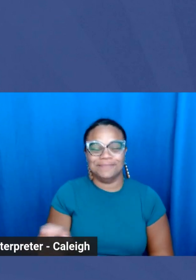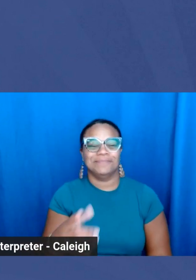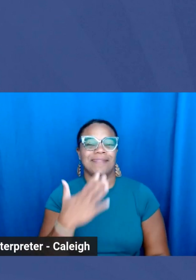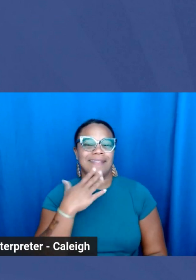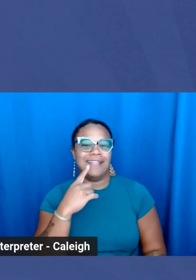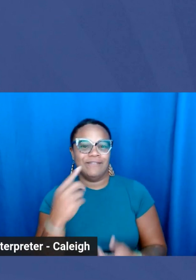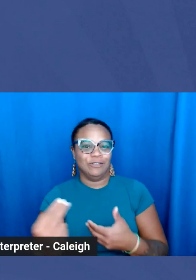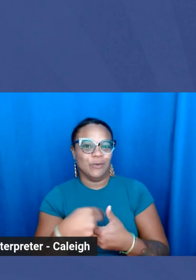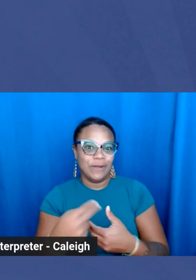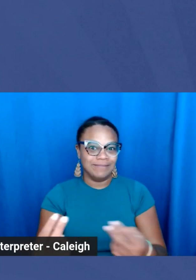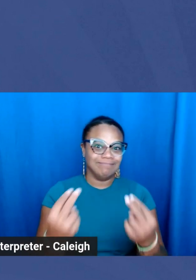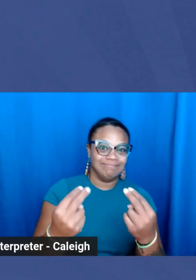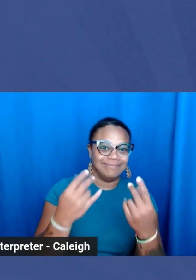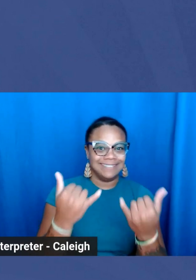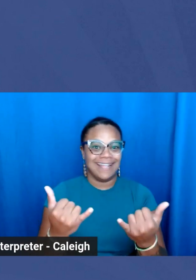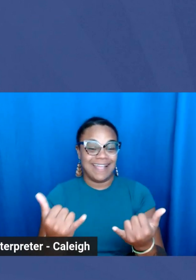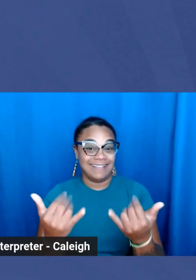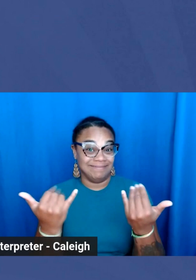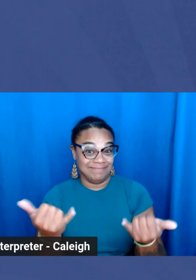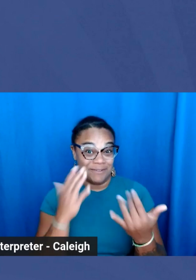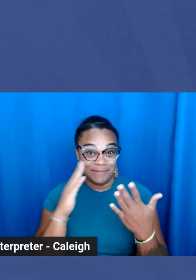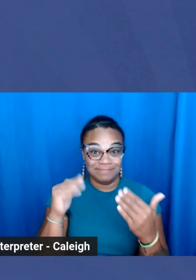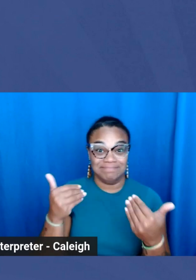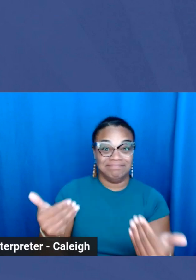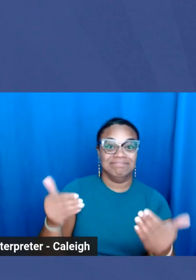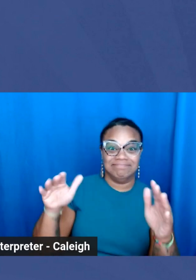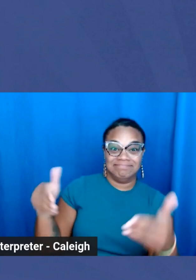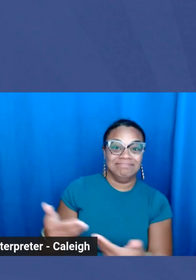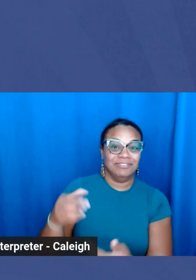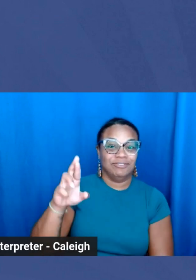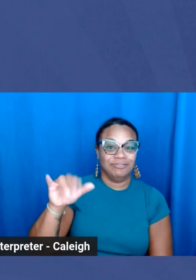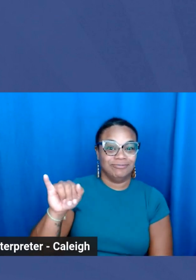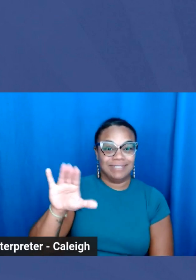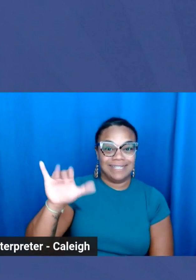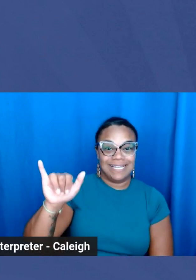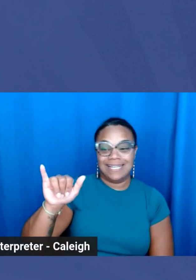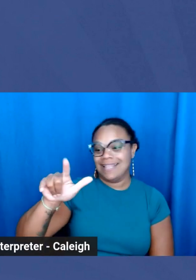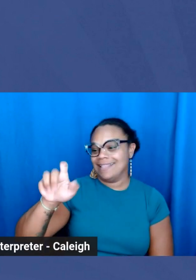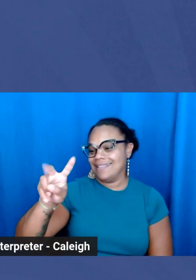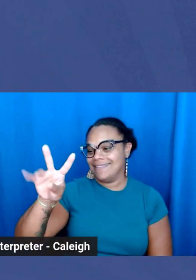us today, and without further ado, I give you Ricky Levy.